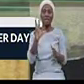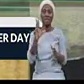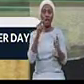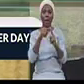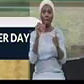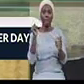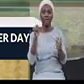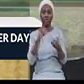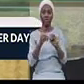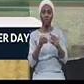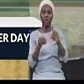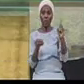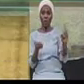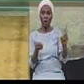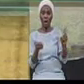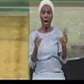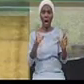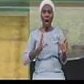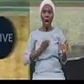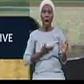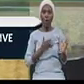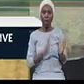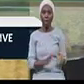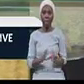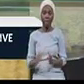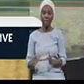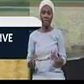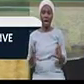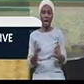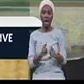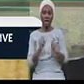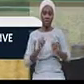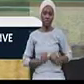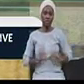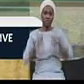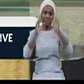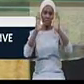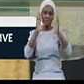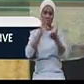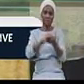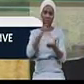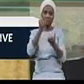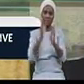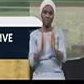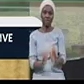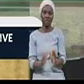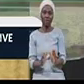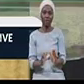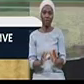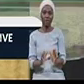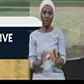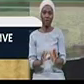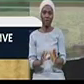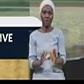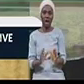our preparation as submissive believers. Our preparation